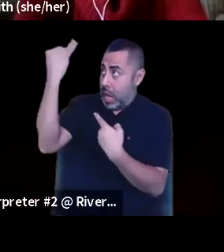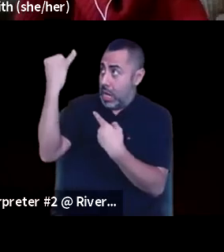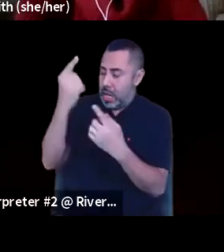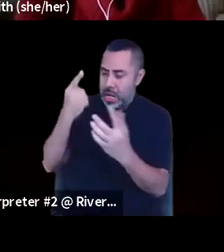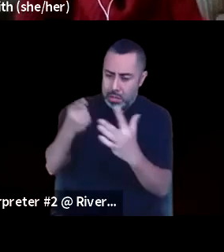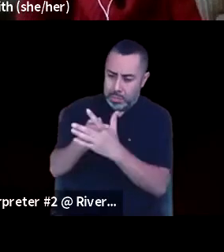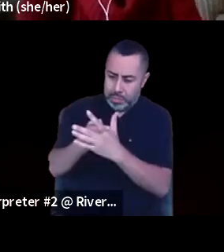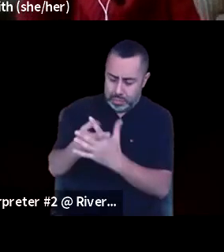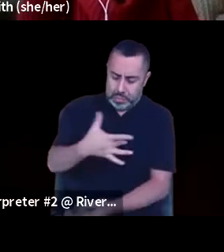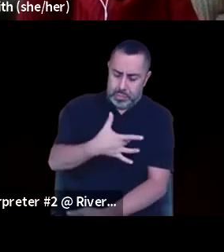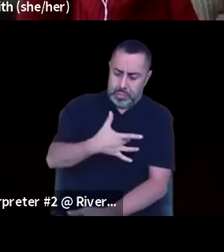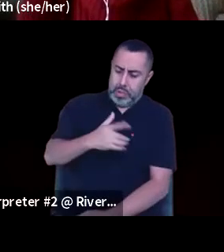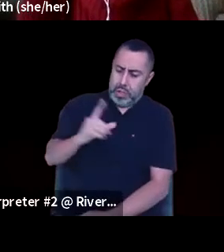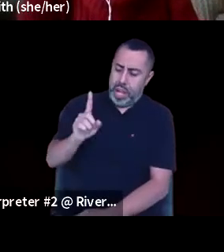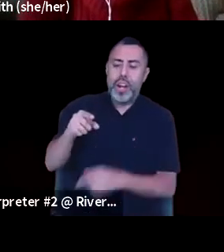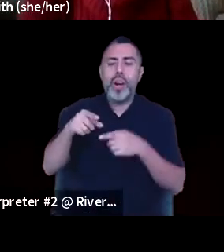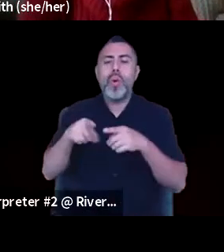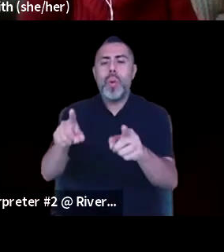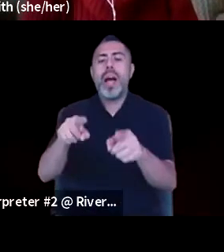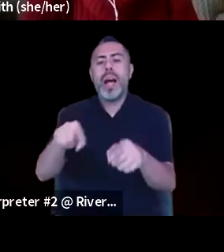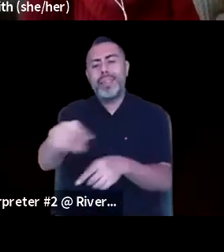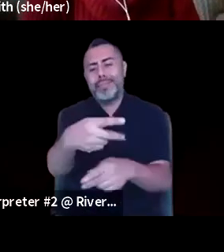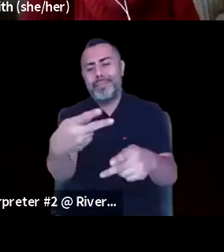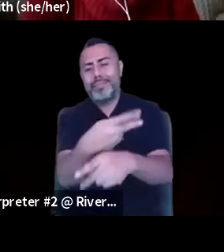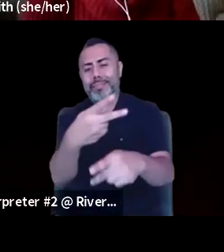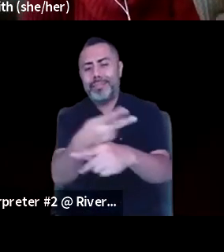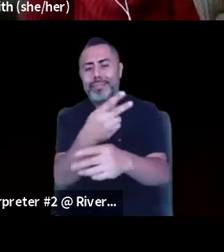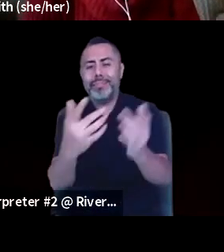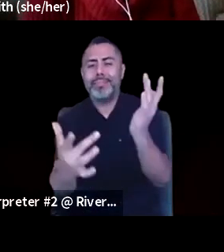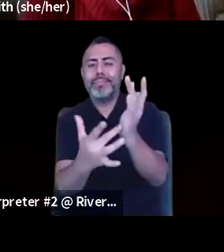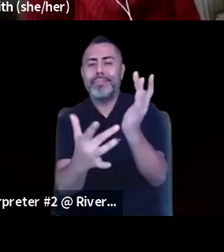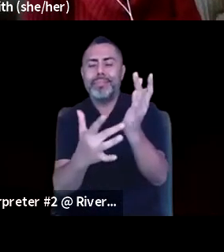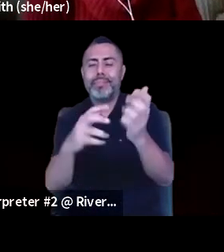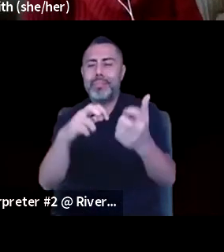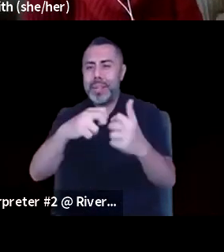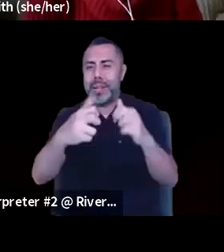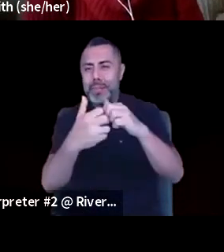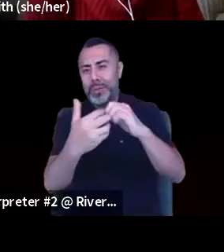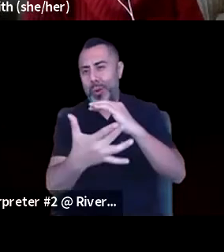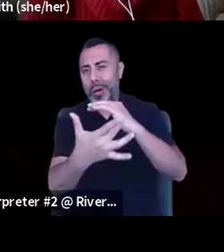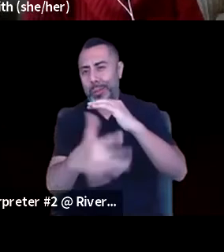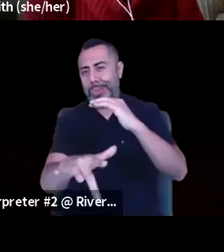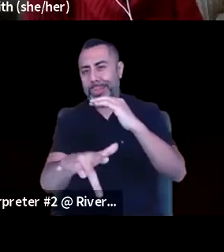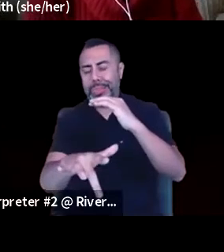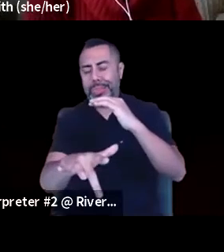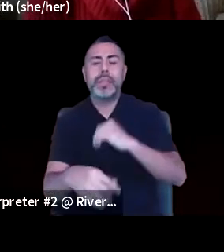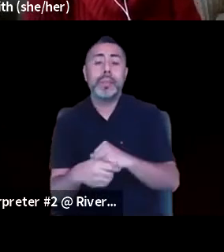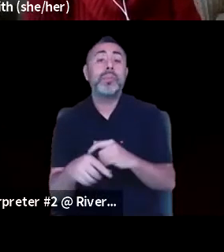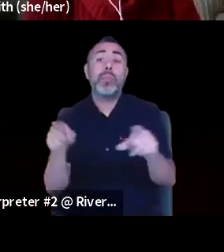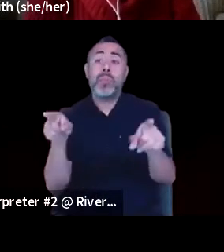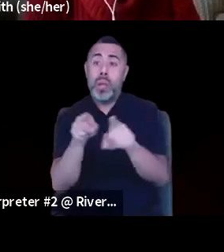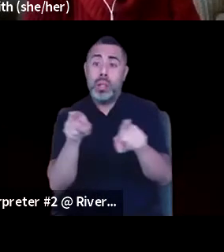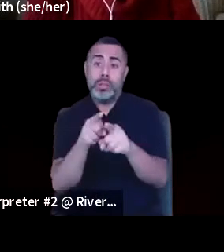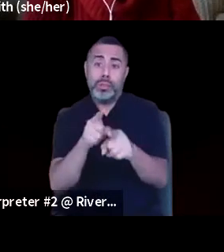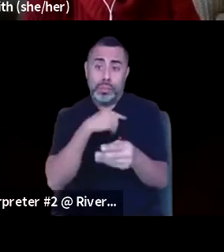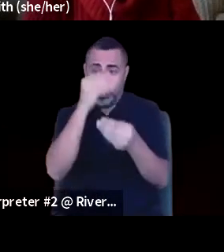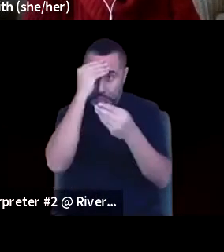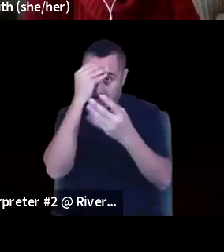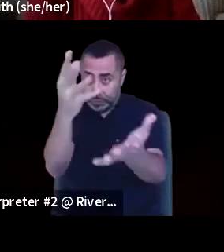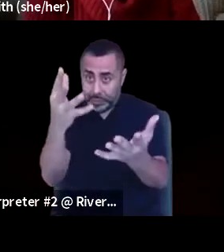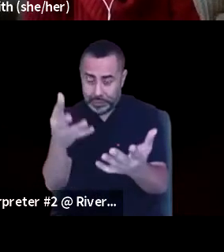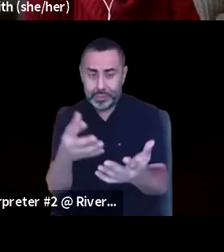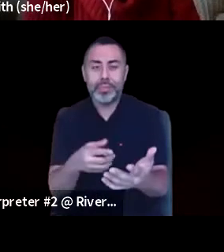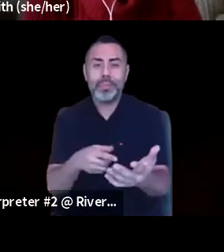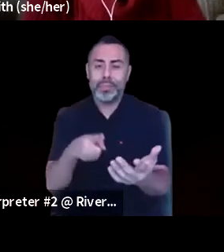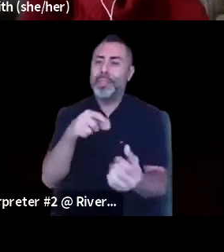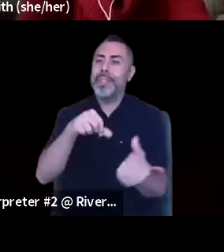out our technological difficulties. We also want you to know that you are in good company today.